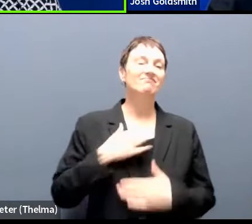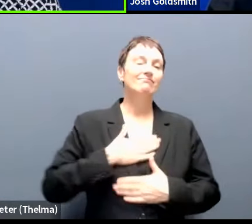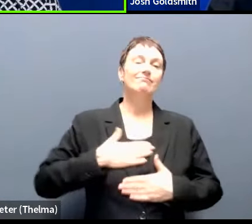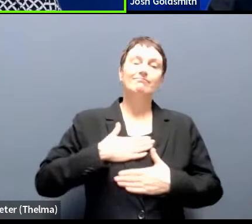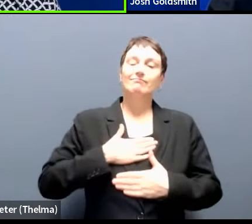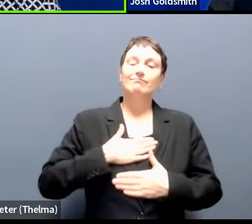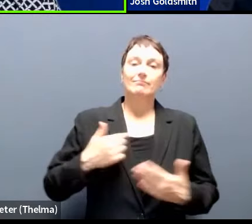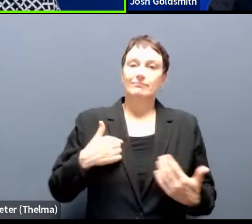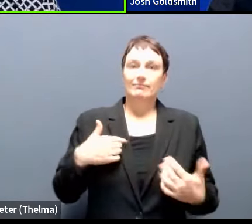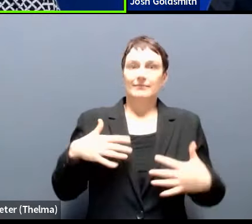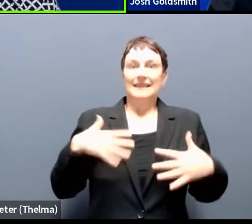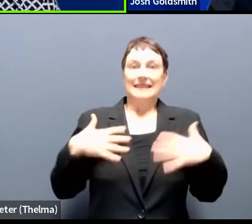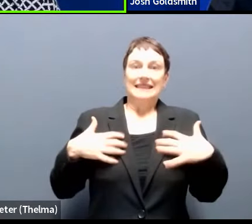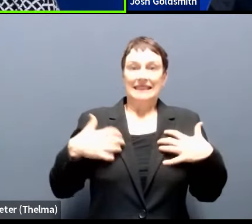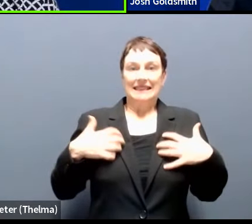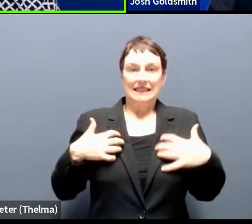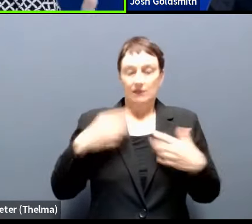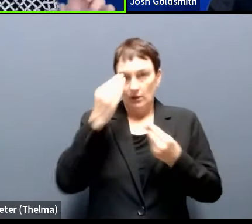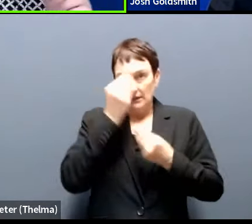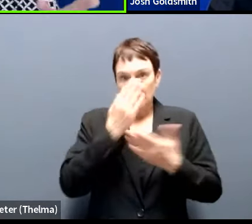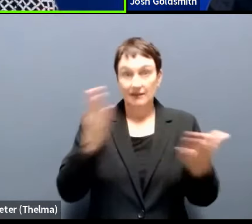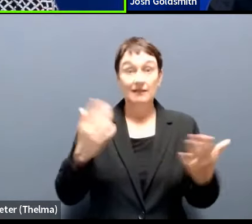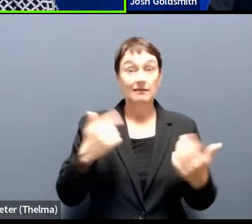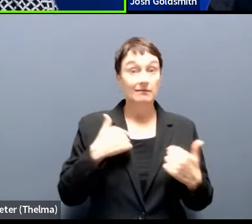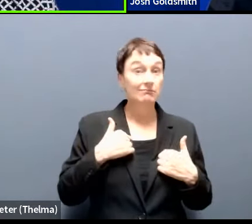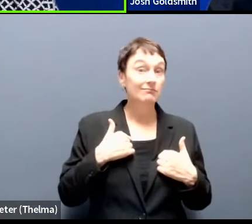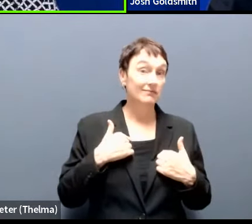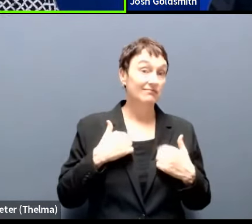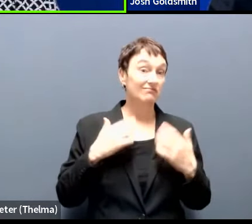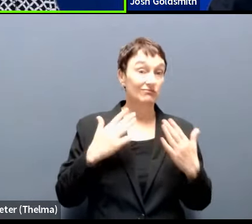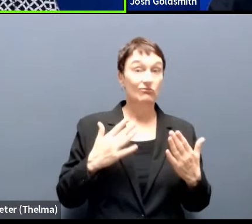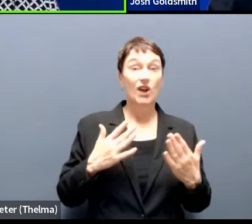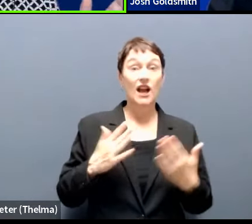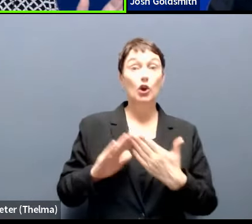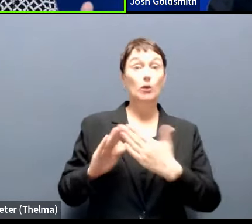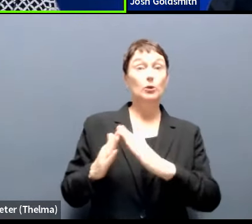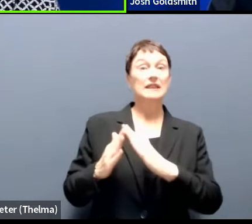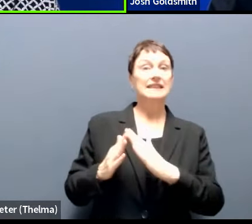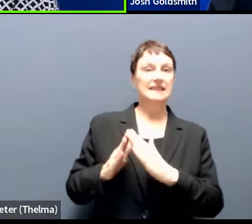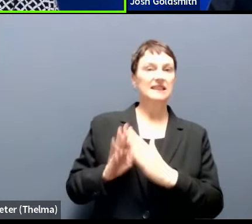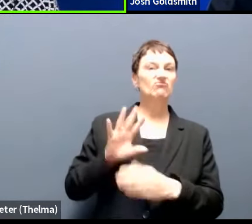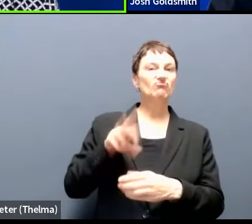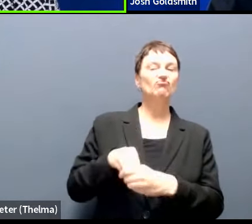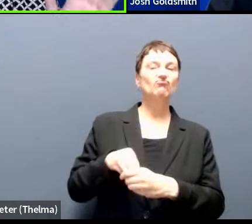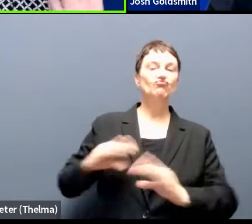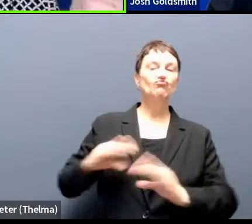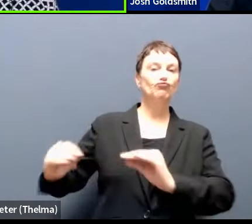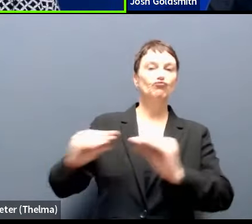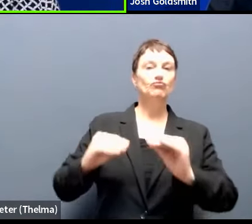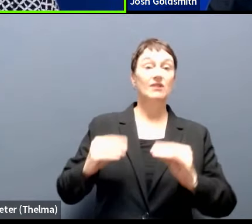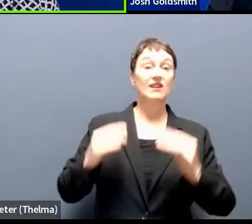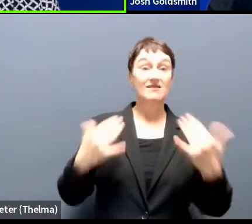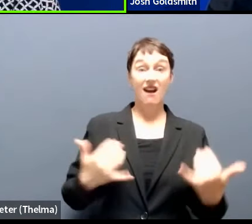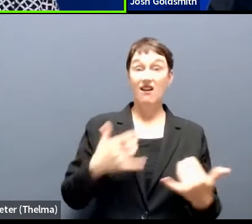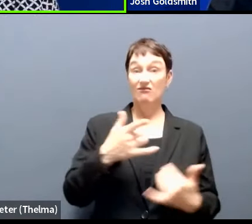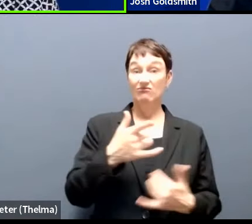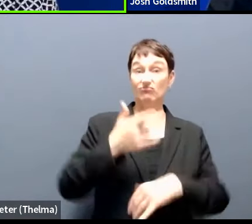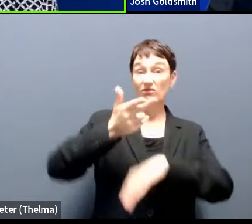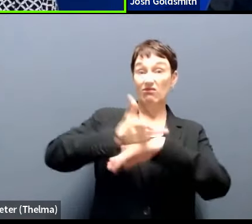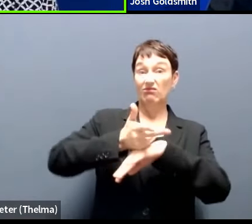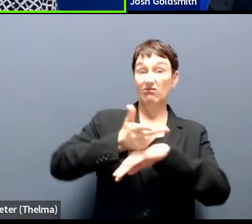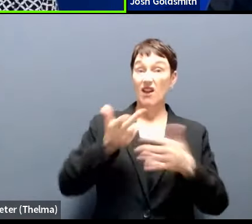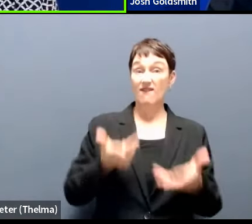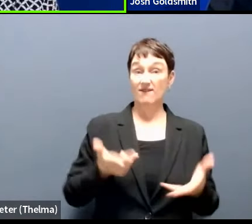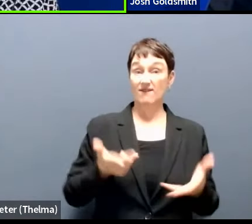excited we are and that we will be hanging out over at the community. So we are done with the kickoff call, but we will be